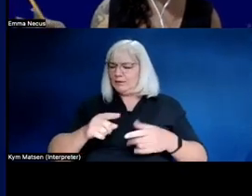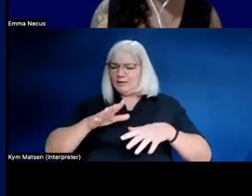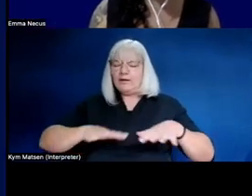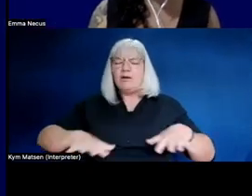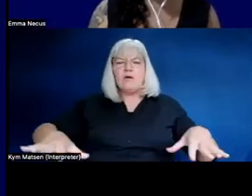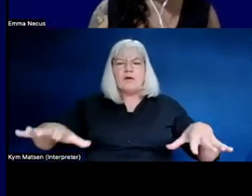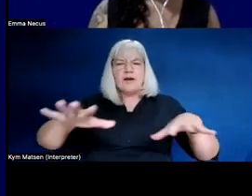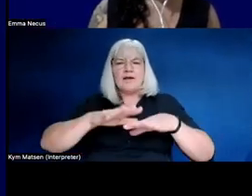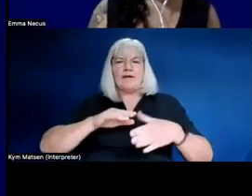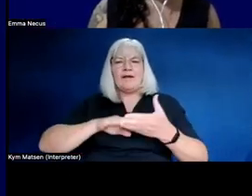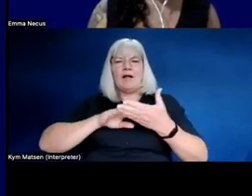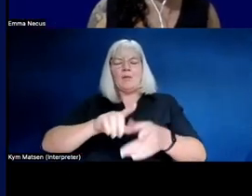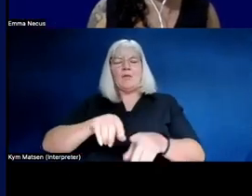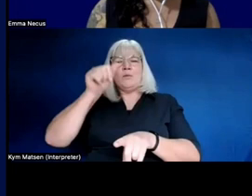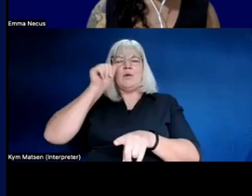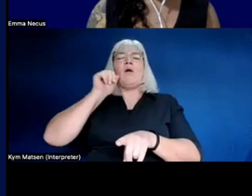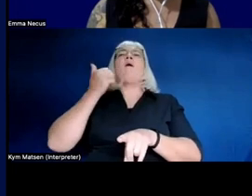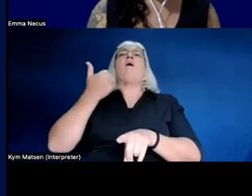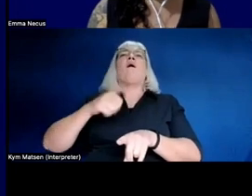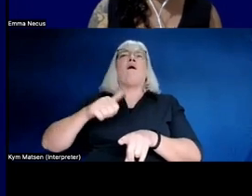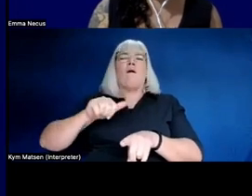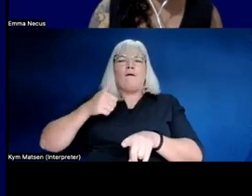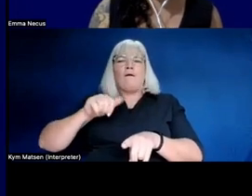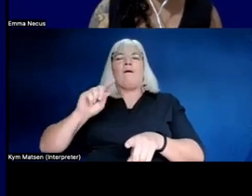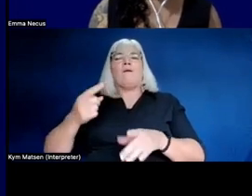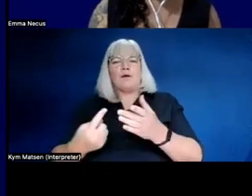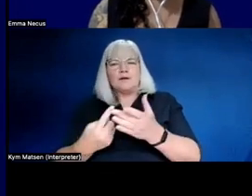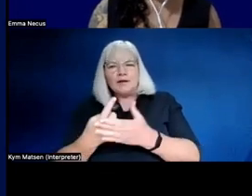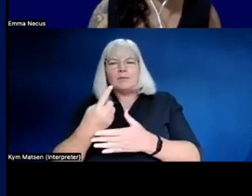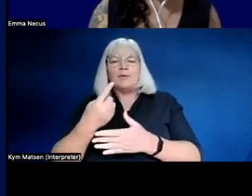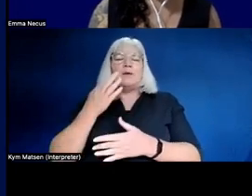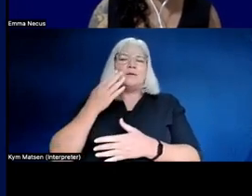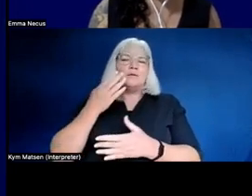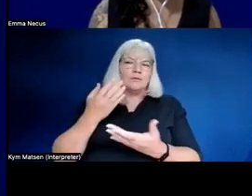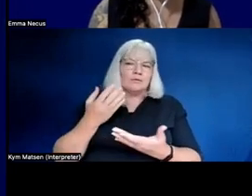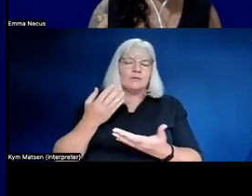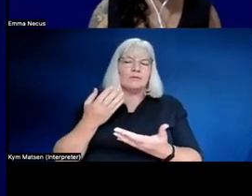to help them? This area is particularly why I